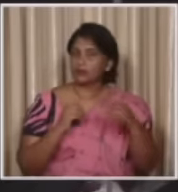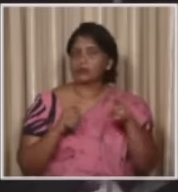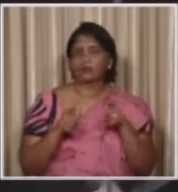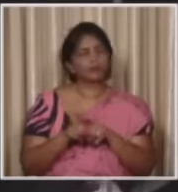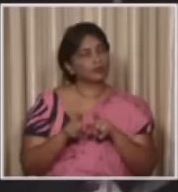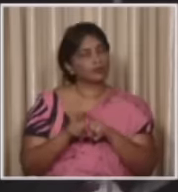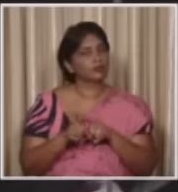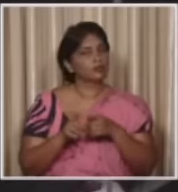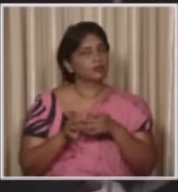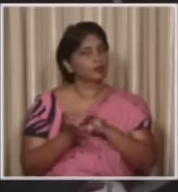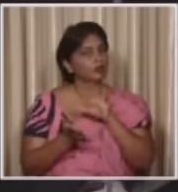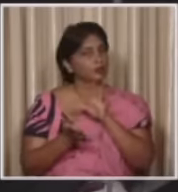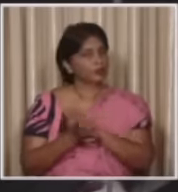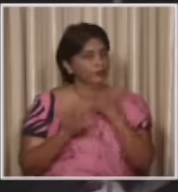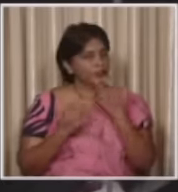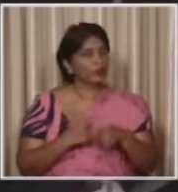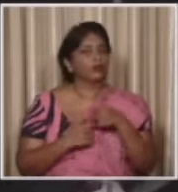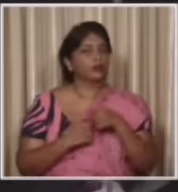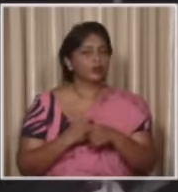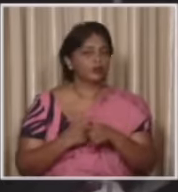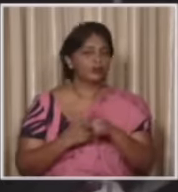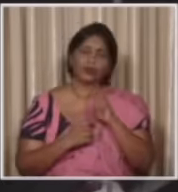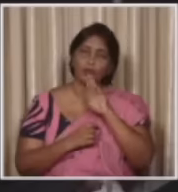nikut kala nikut kale